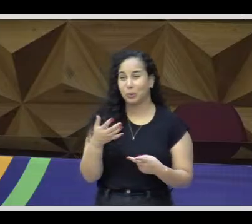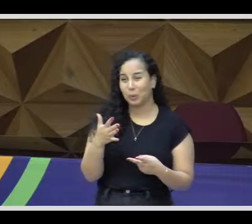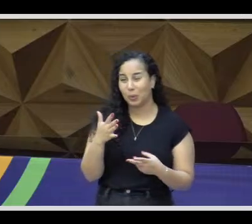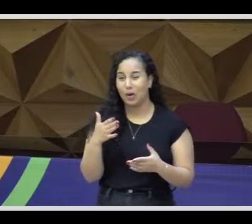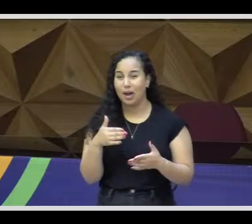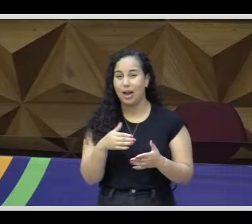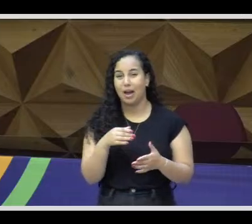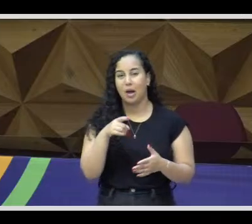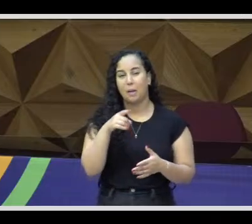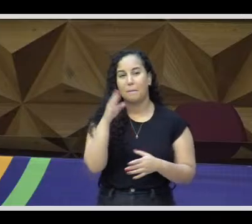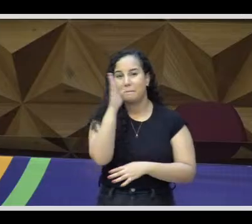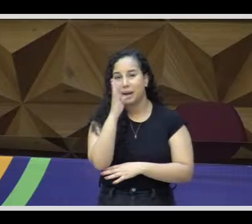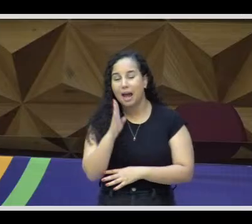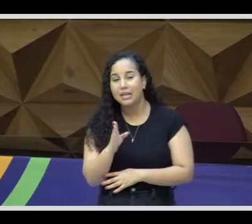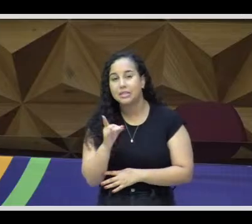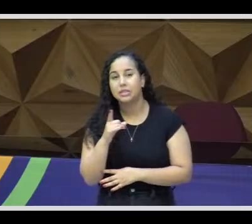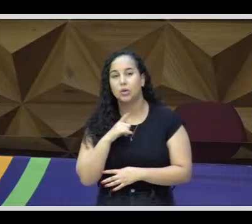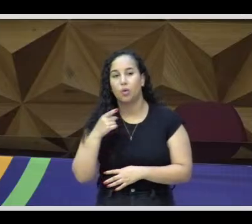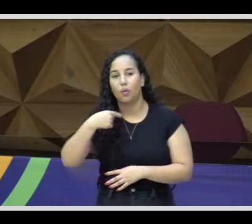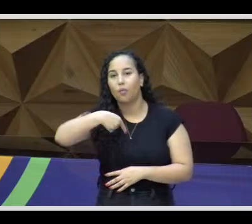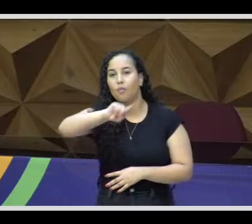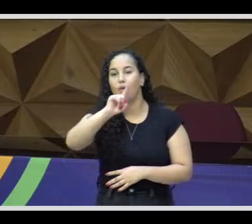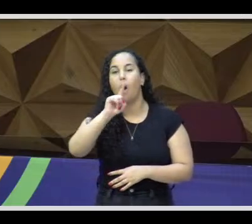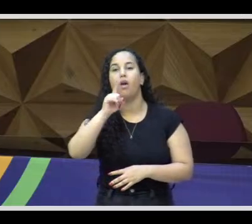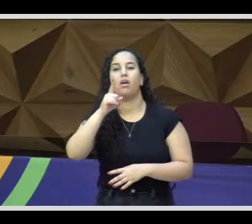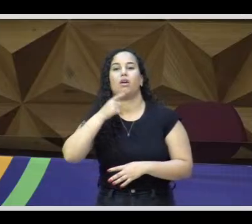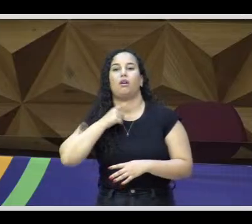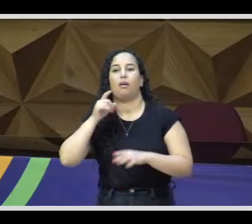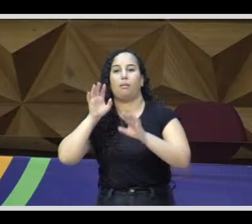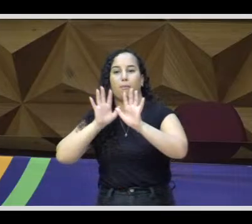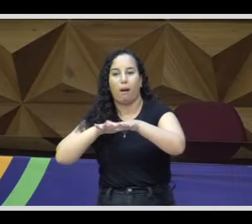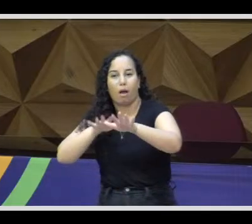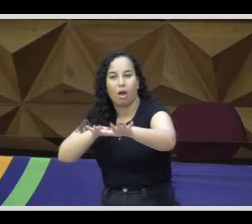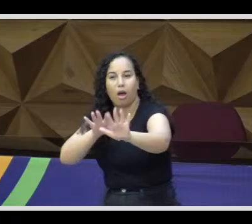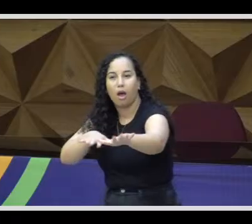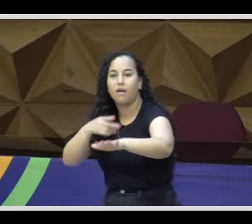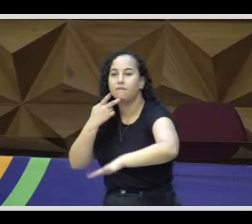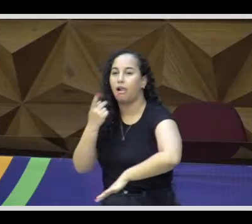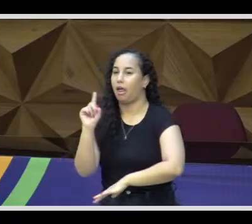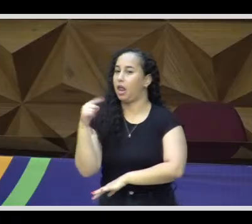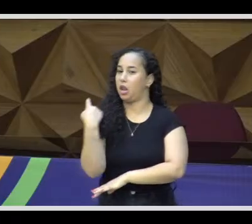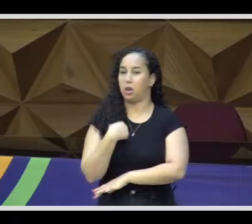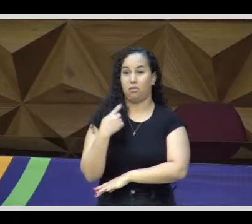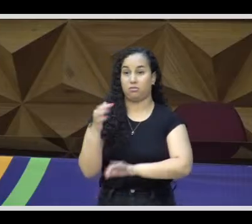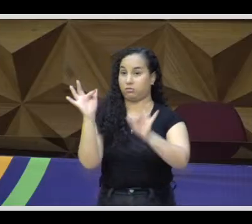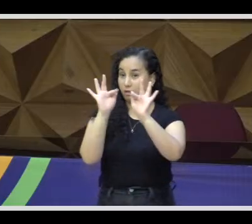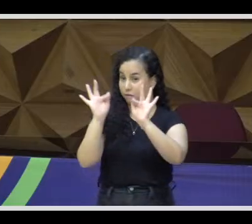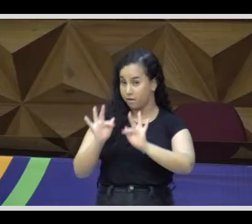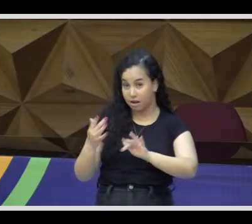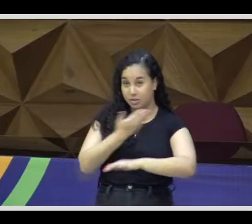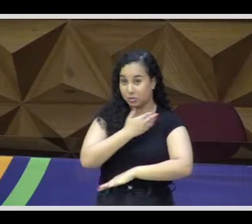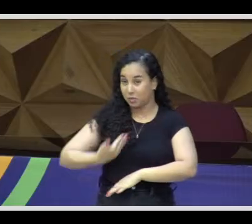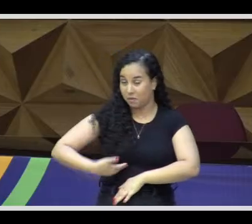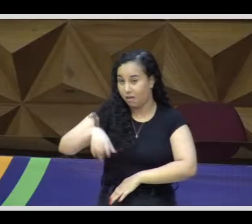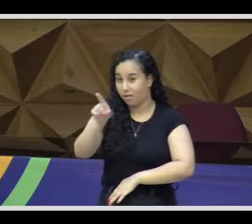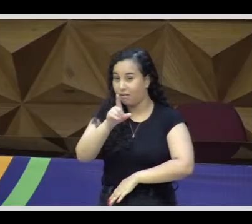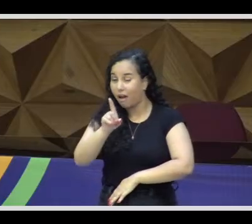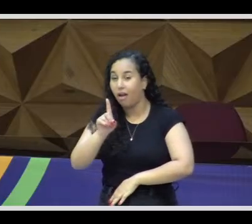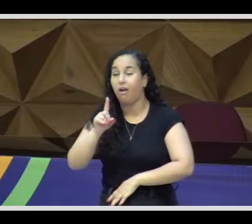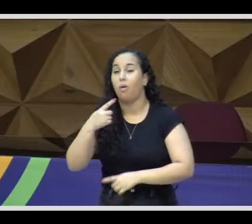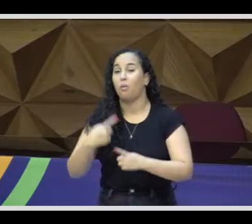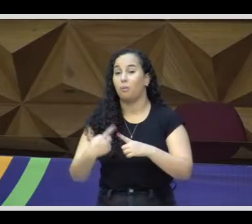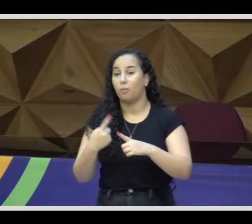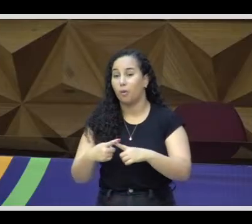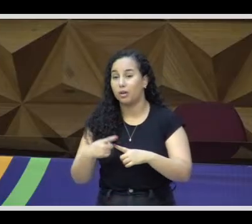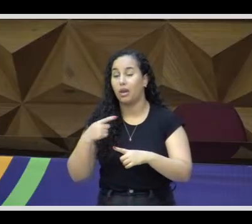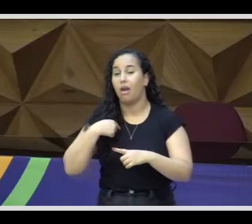Brazilians went to the streets to demonstrate and say that they were not happy with government because the government was bringing the World